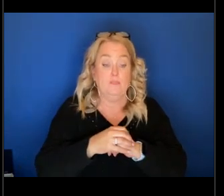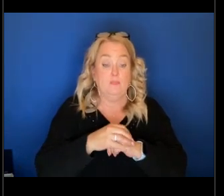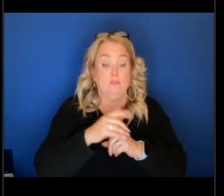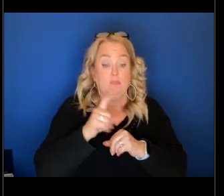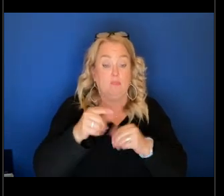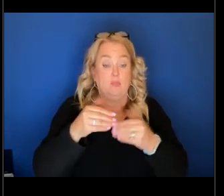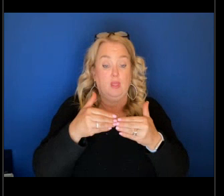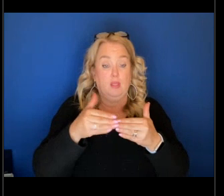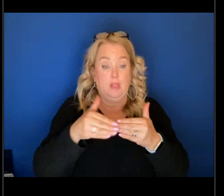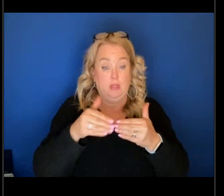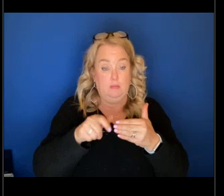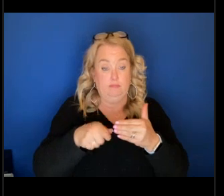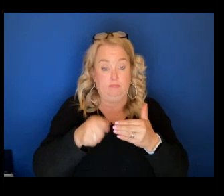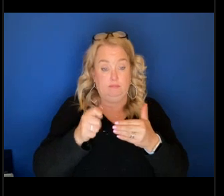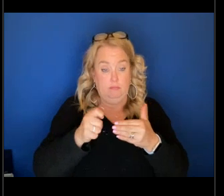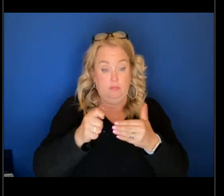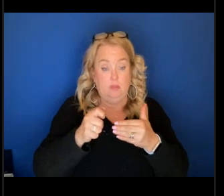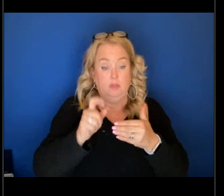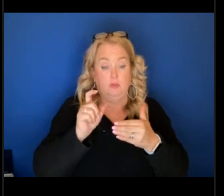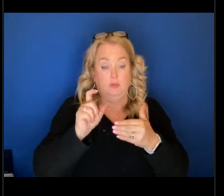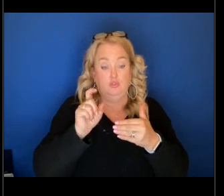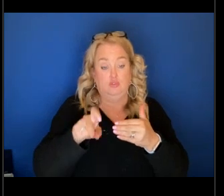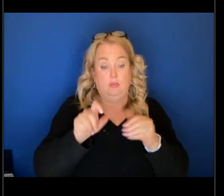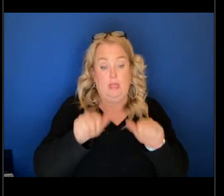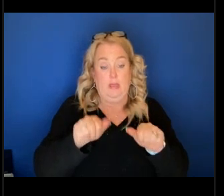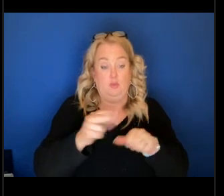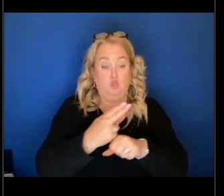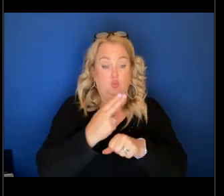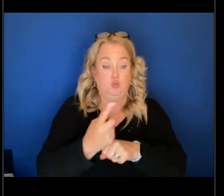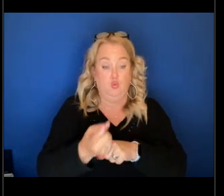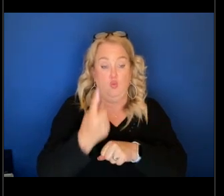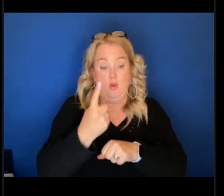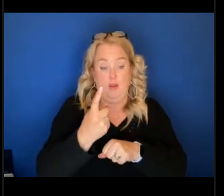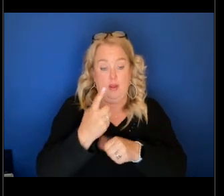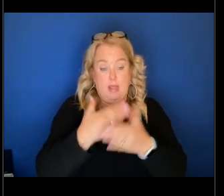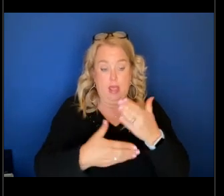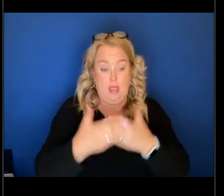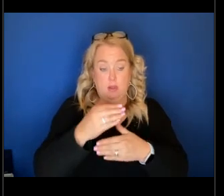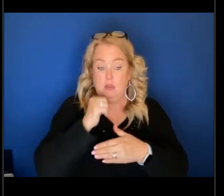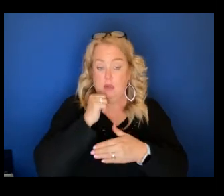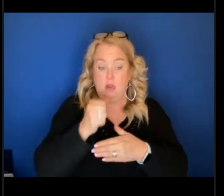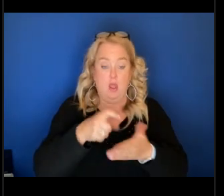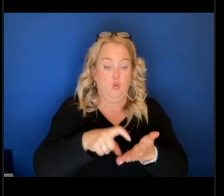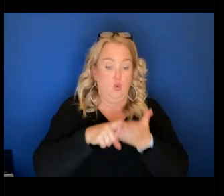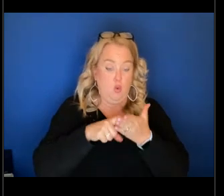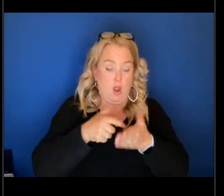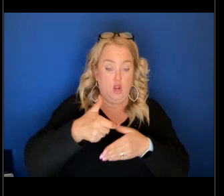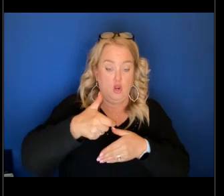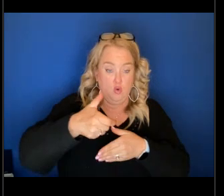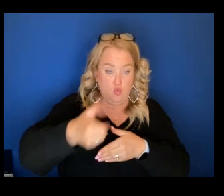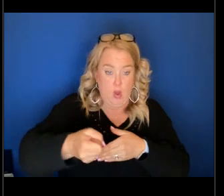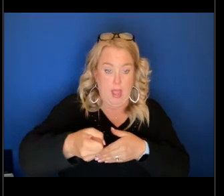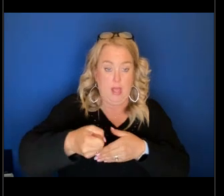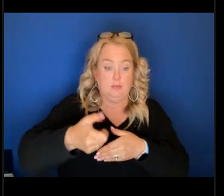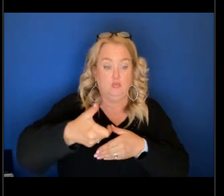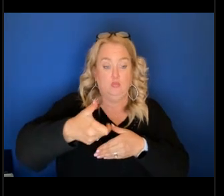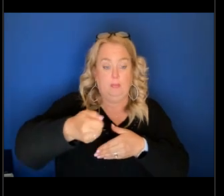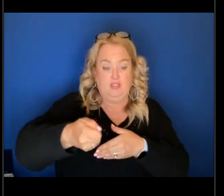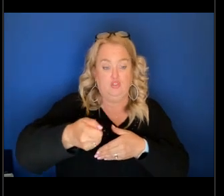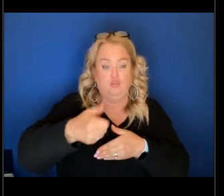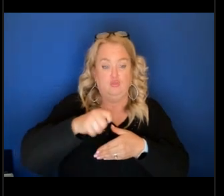Latches should be operable with one hand and not require grasping, pinching, or